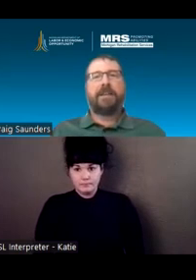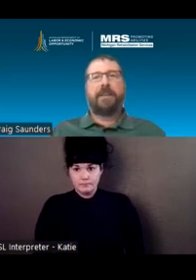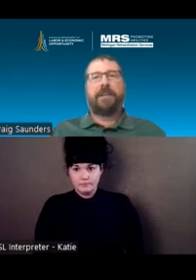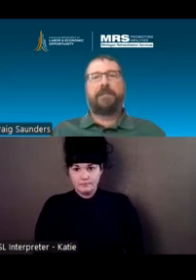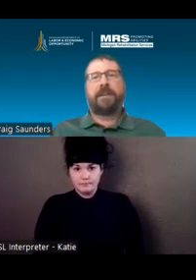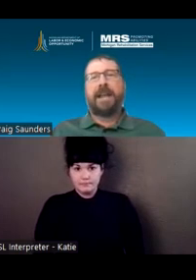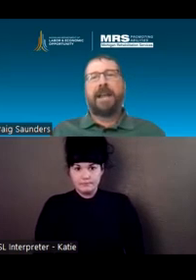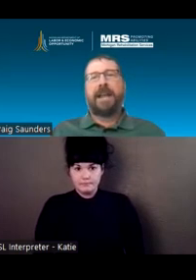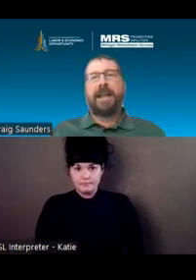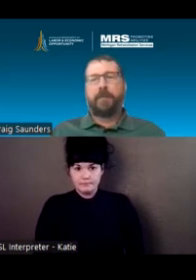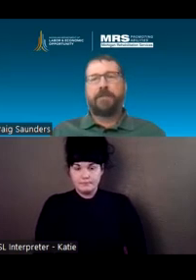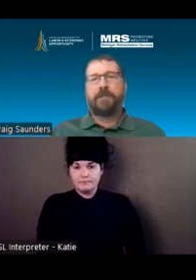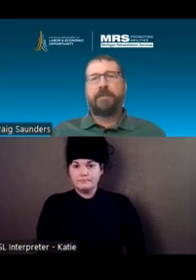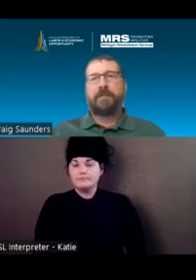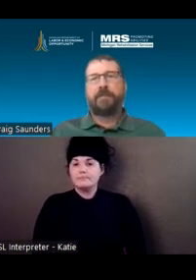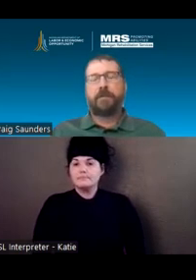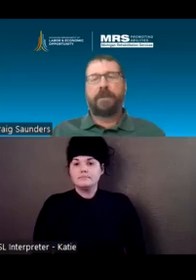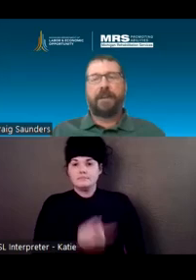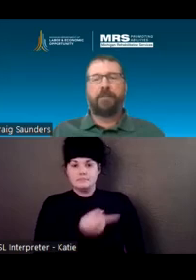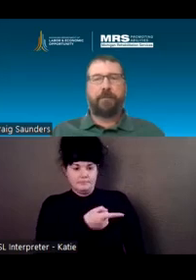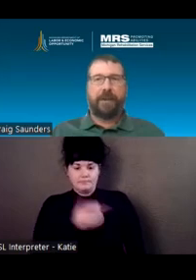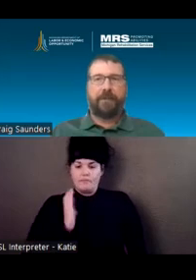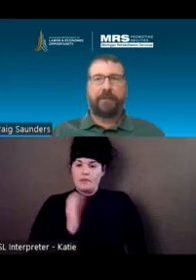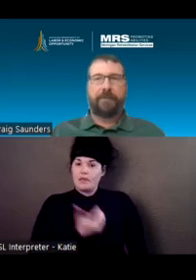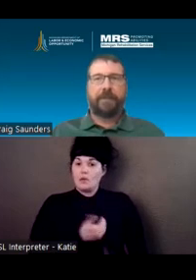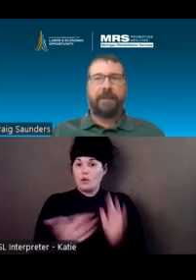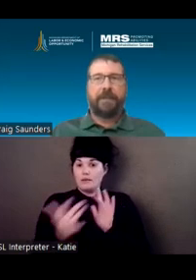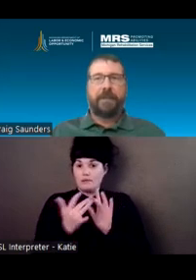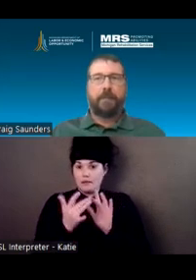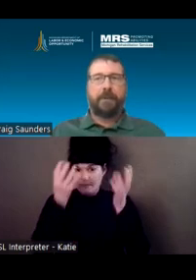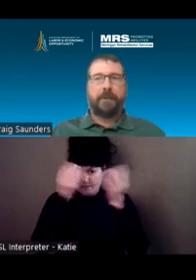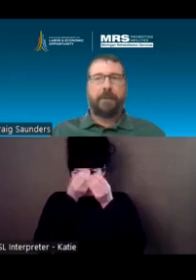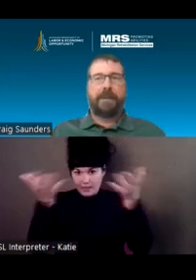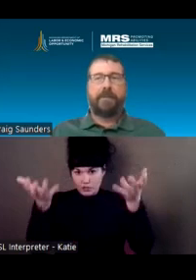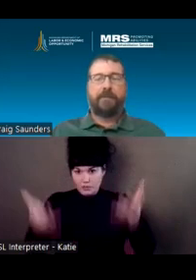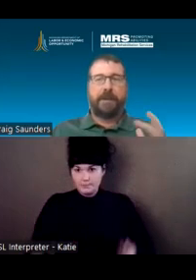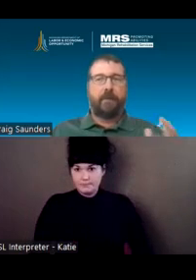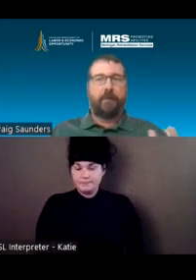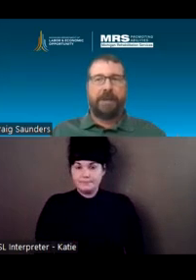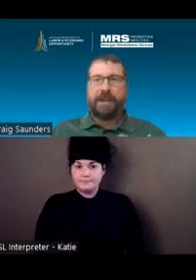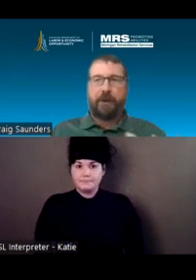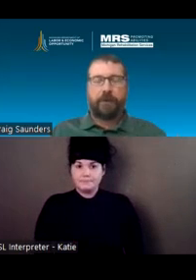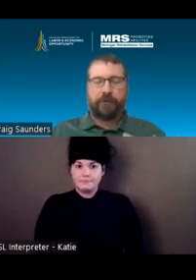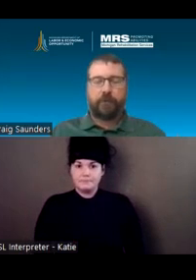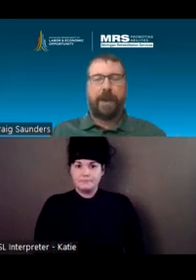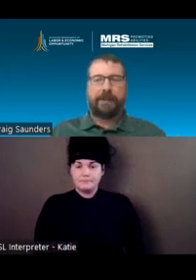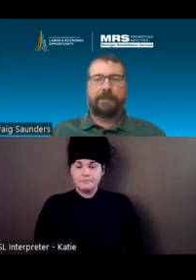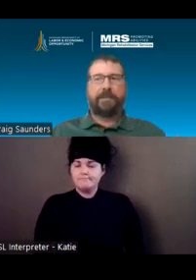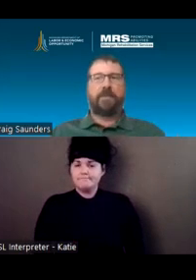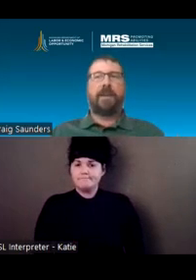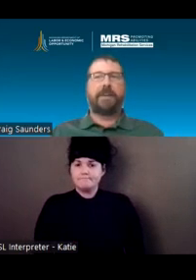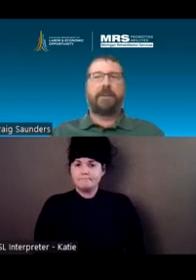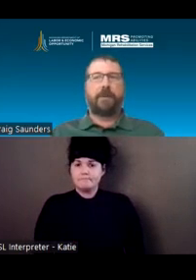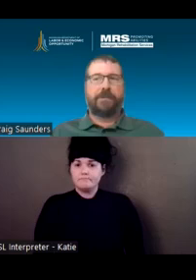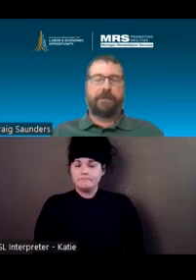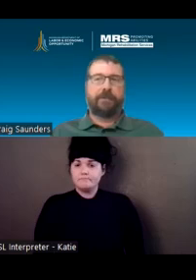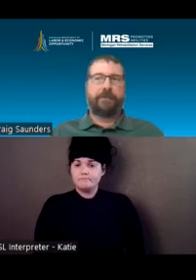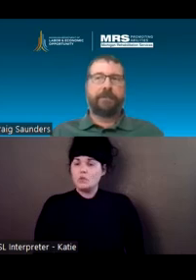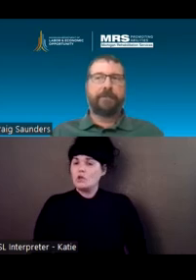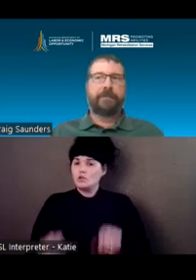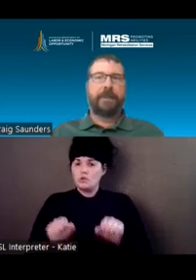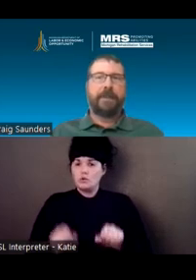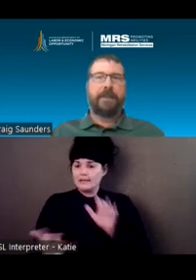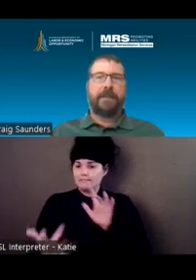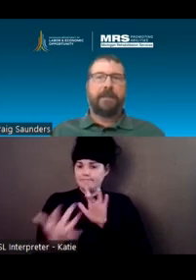This slide contains the contact information for today's presenters. Please feel free to reach out to us directly if you have any